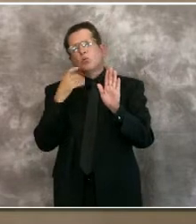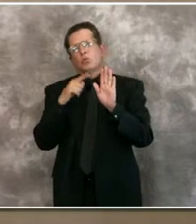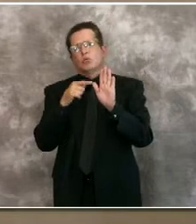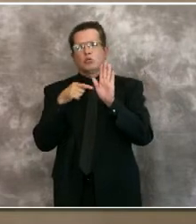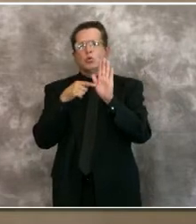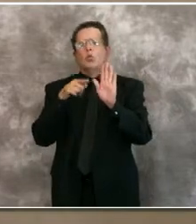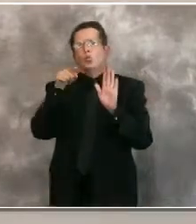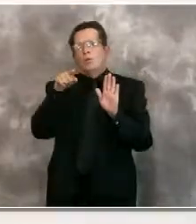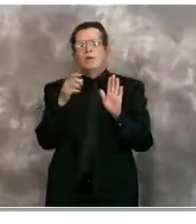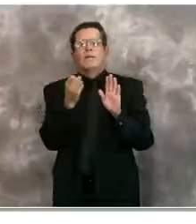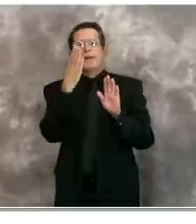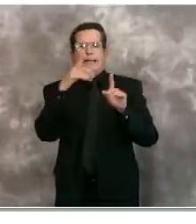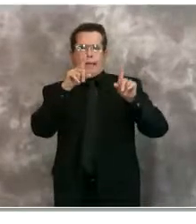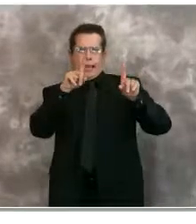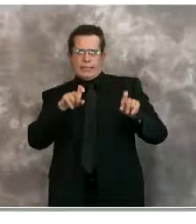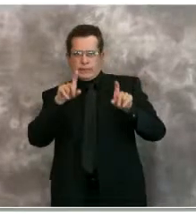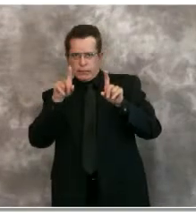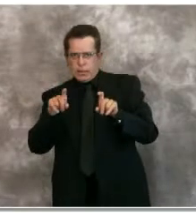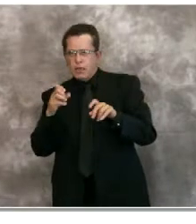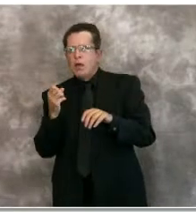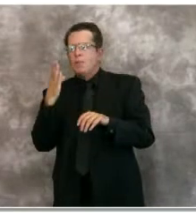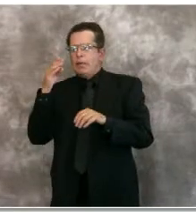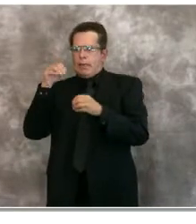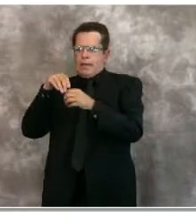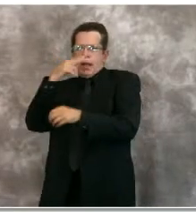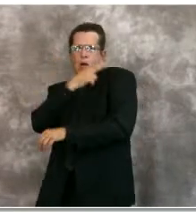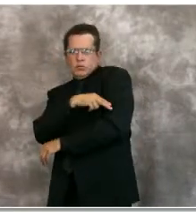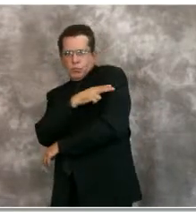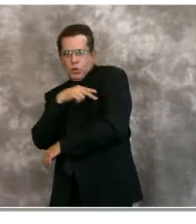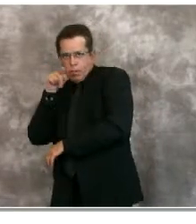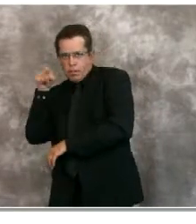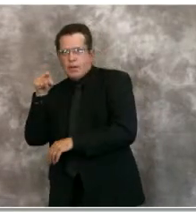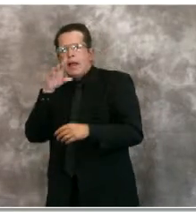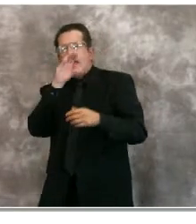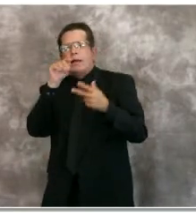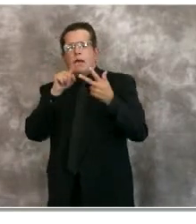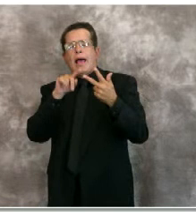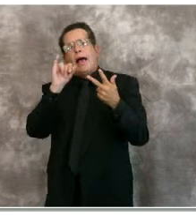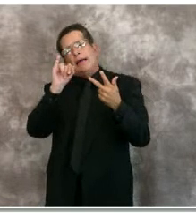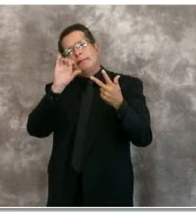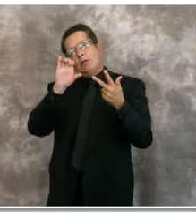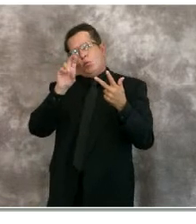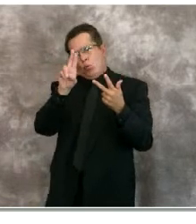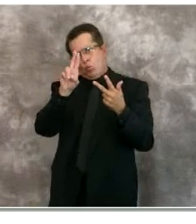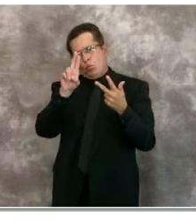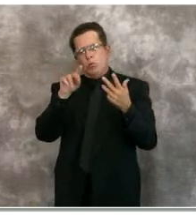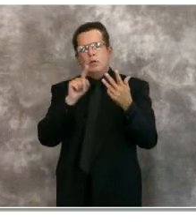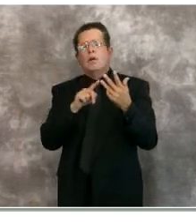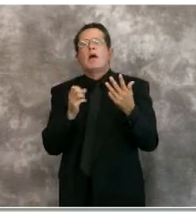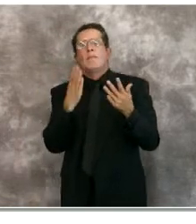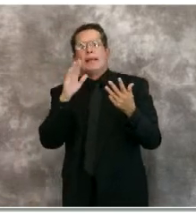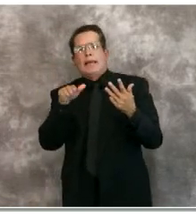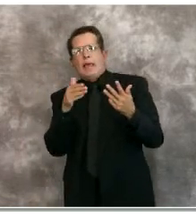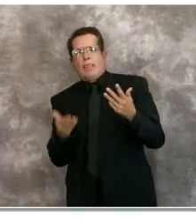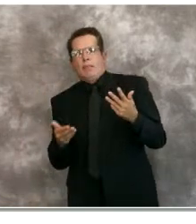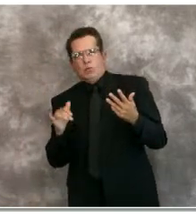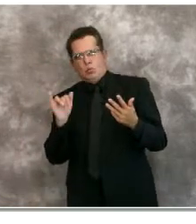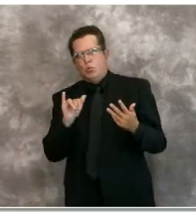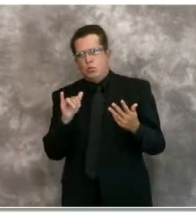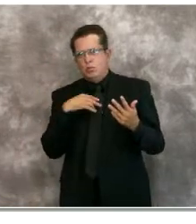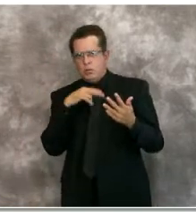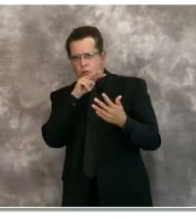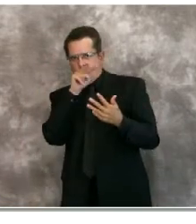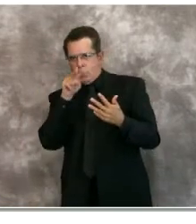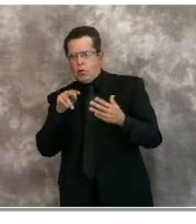testing, cases, hospitalizations, ICU, and deaths If you look on the left part of the